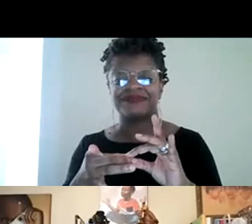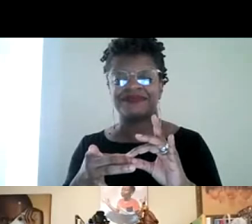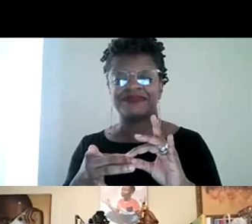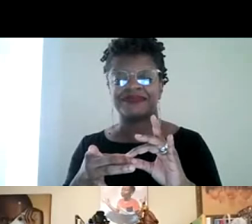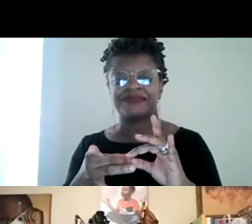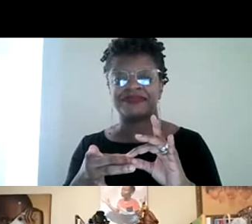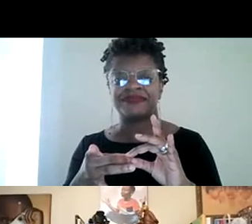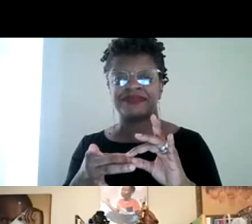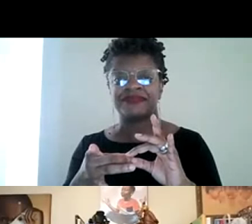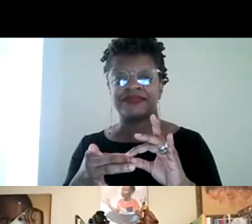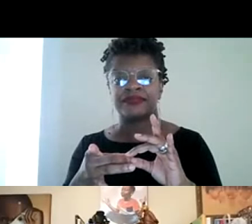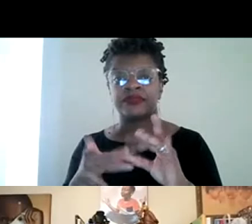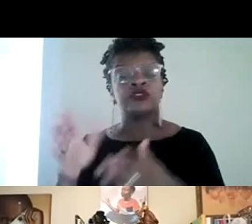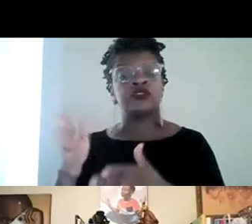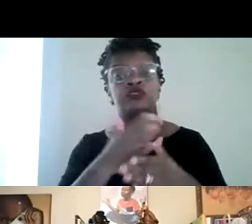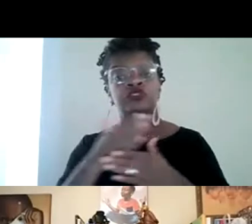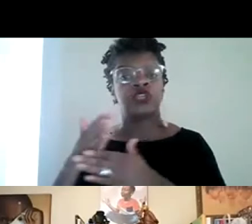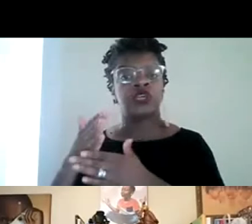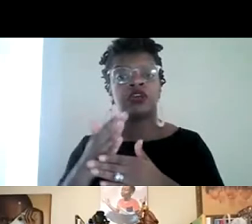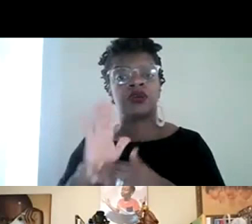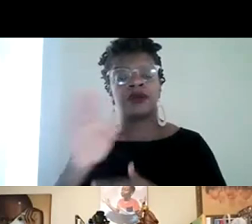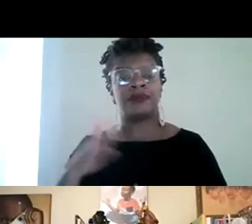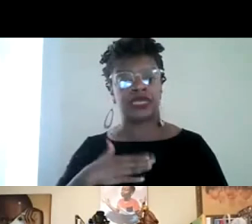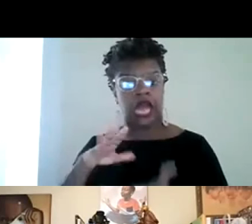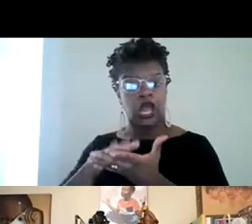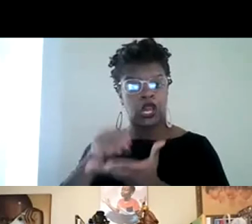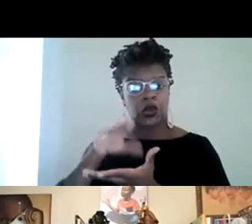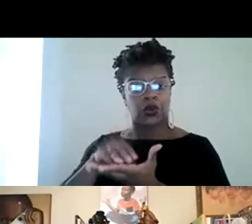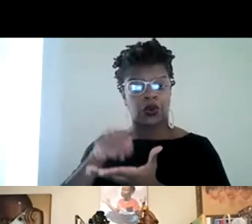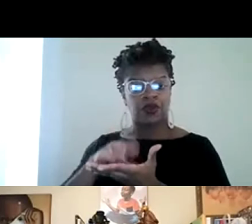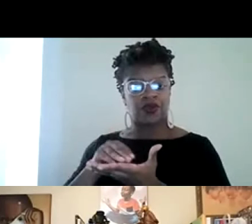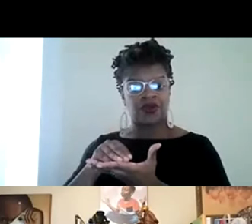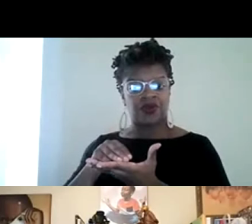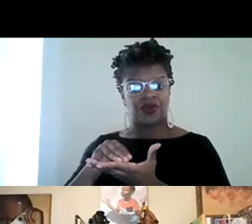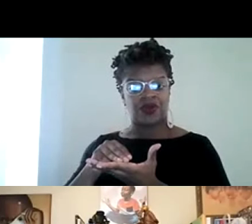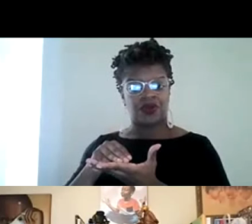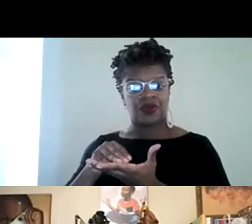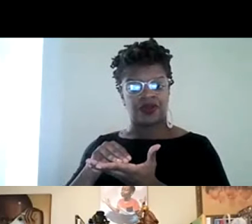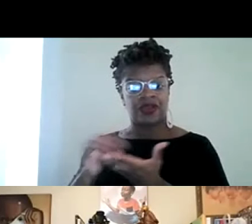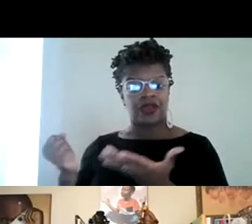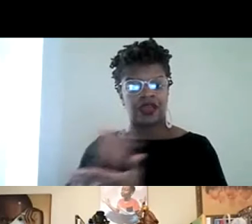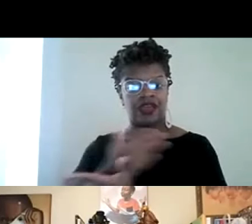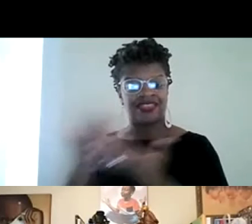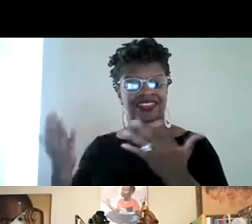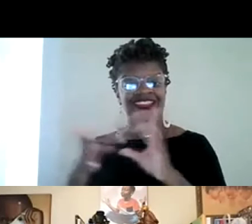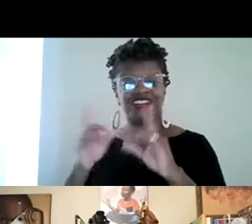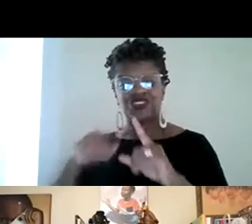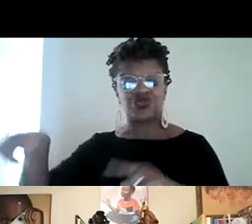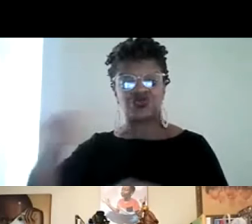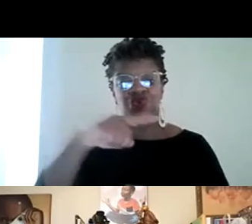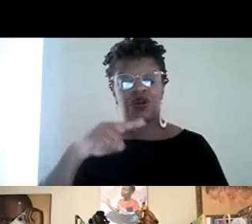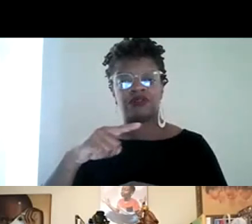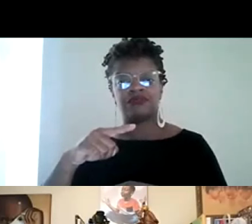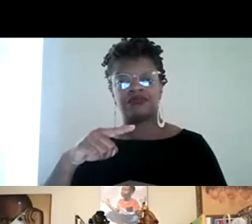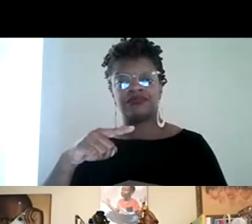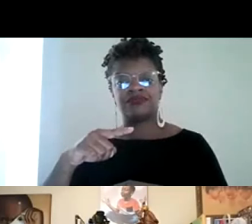on what I learned from figuring out all the things in which you all brought together a cross-section